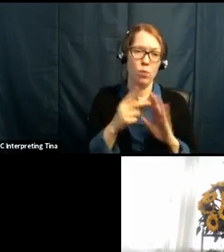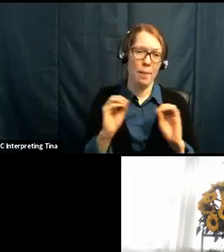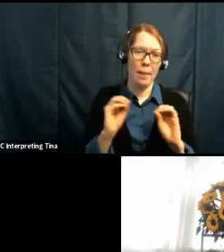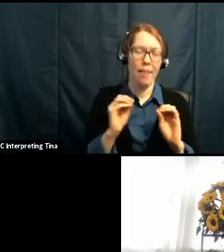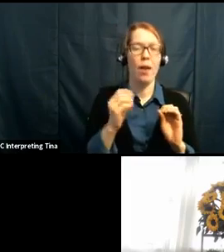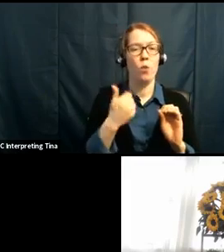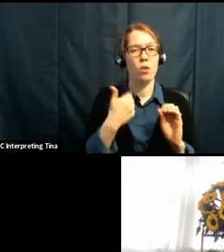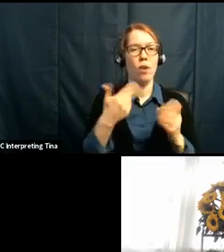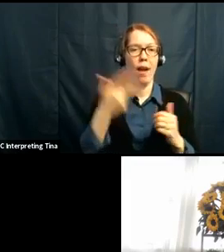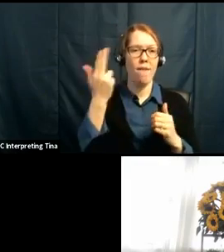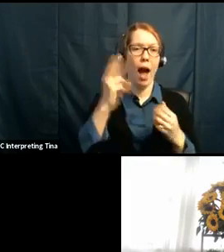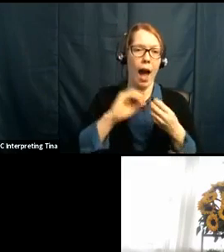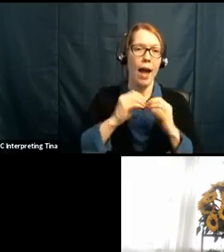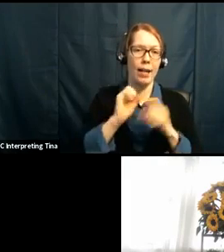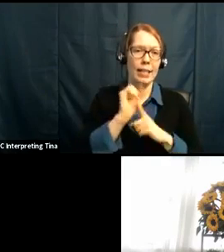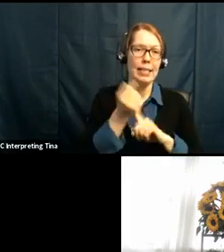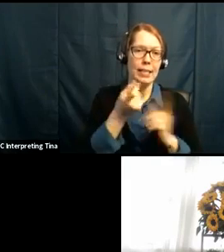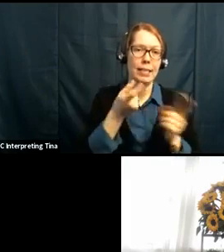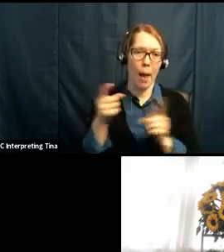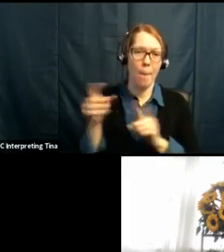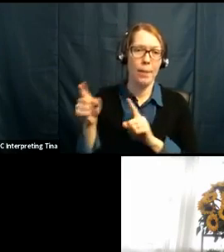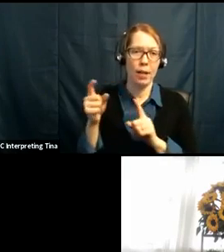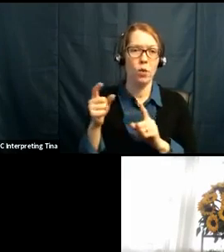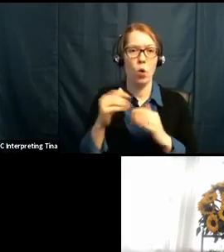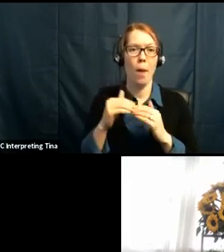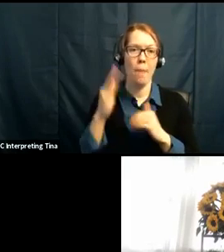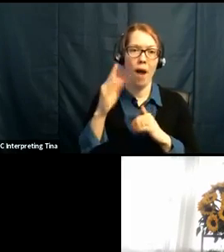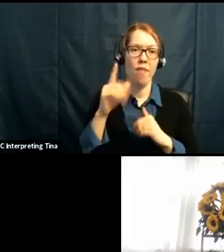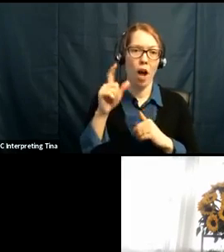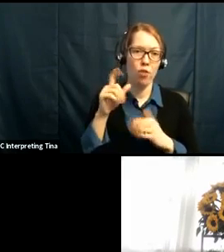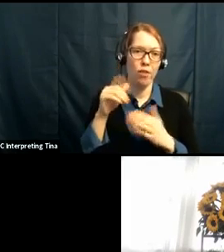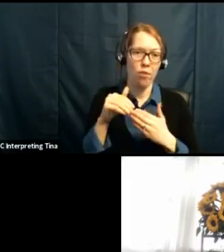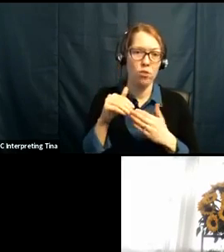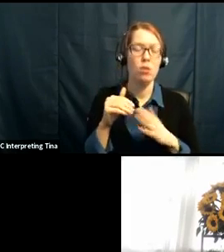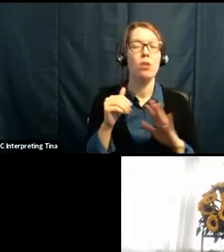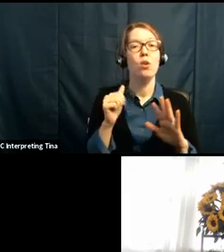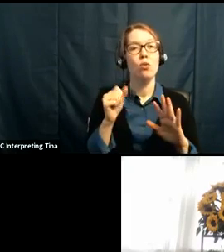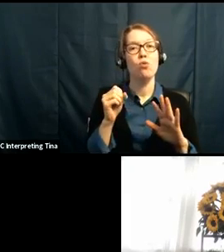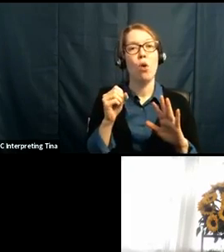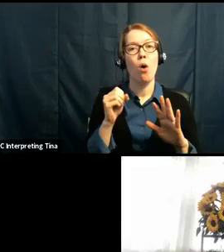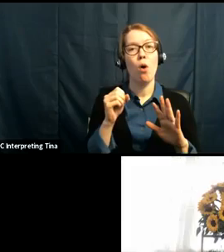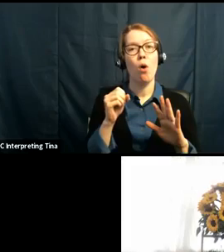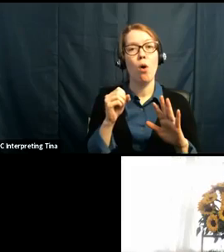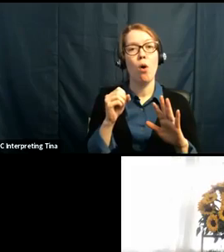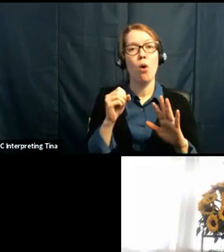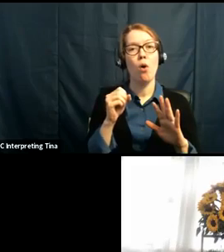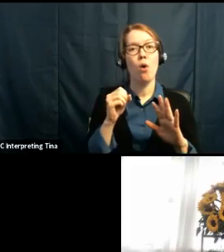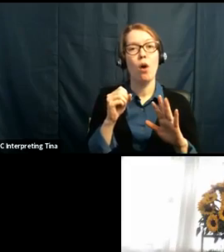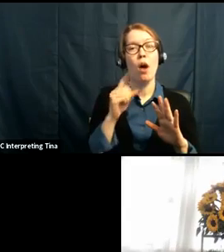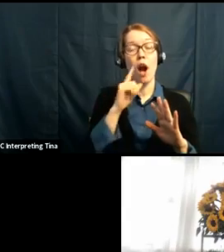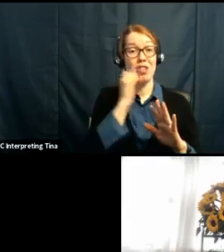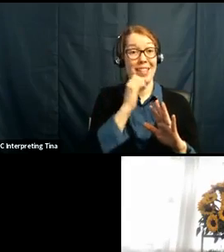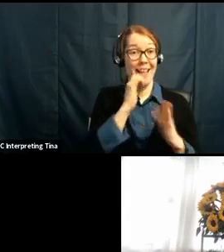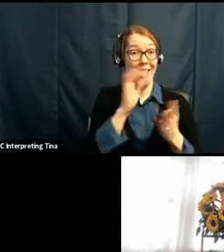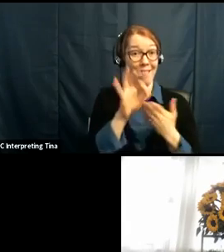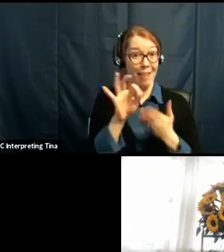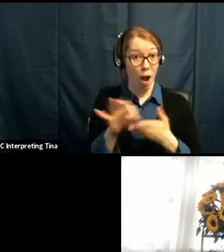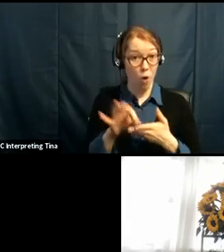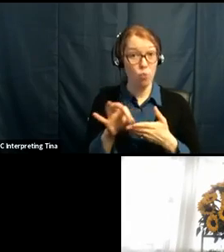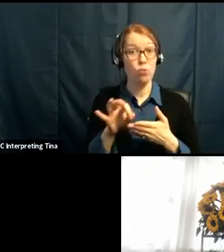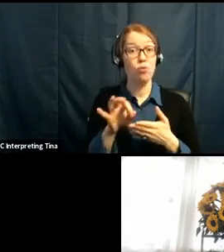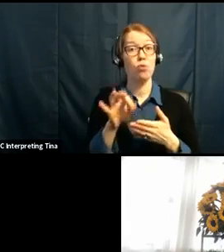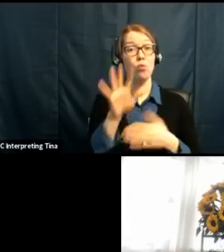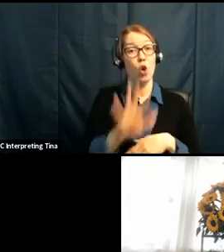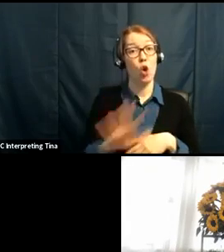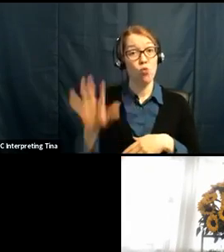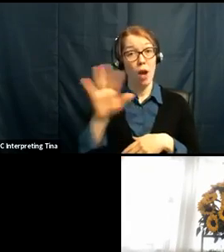have a high instance. We're above that 100,000. I just got information about our daily count. We're